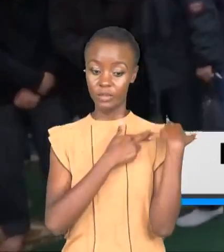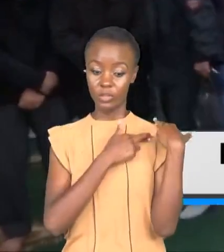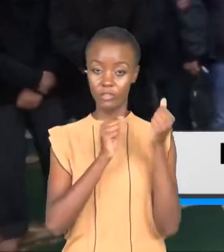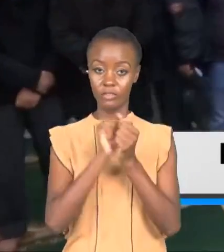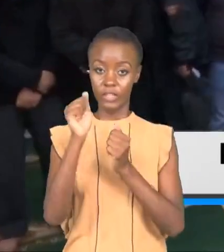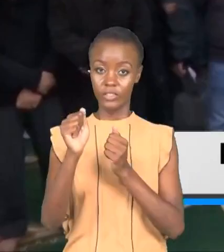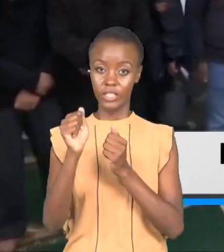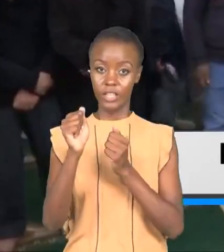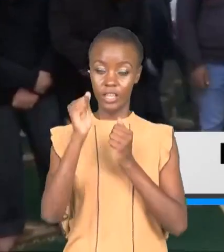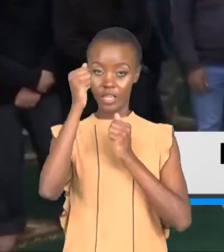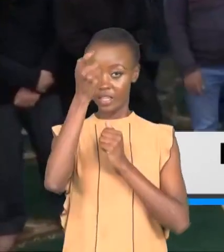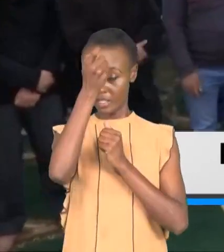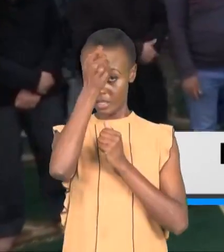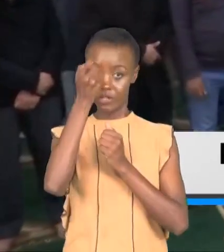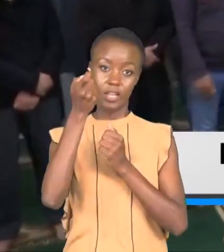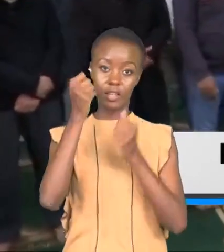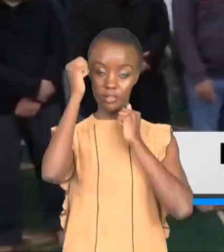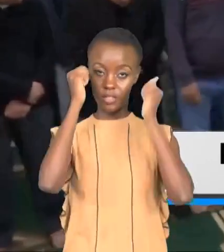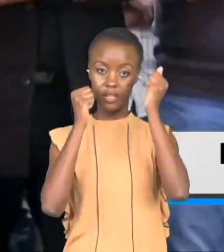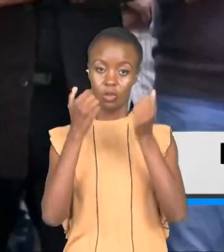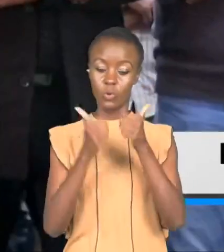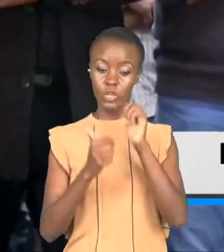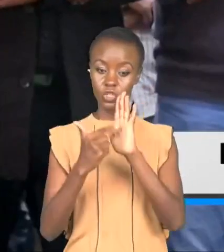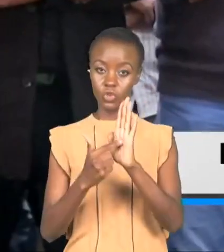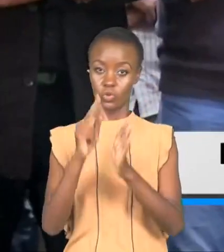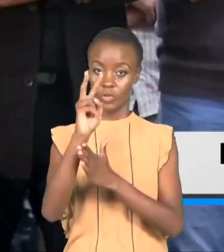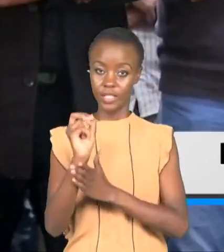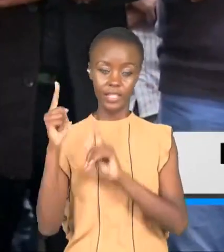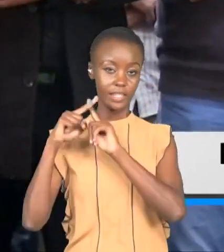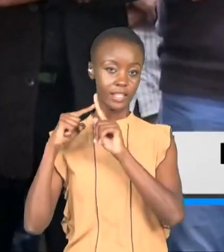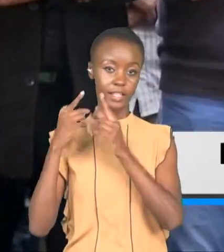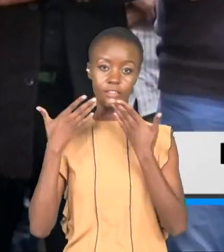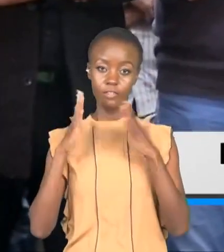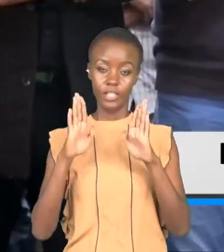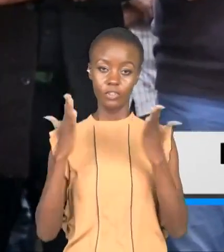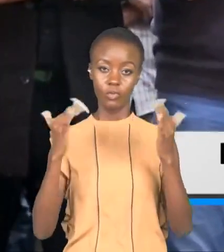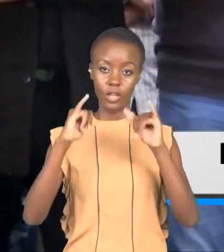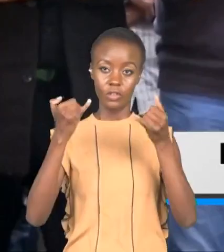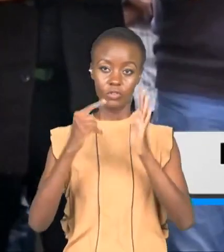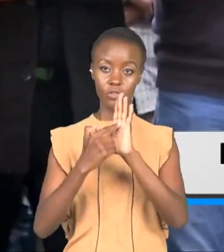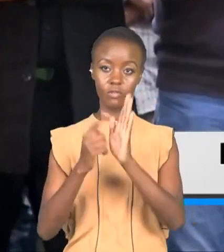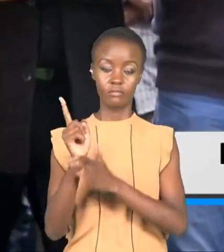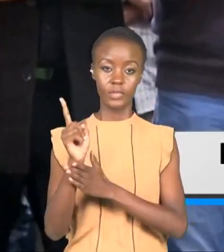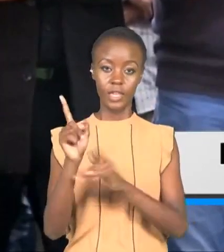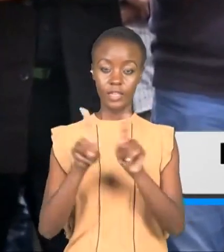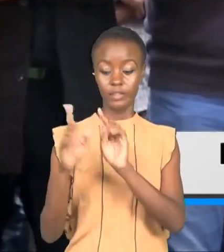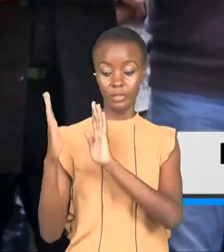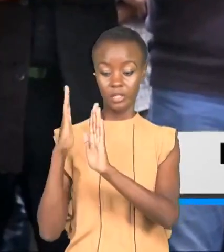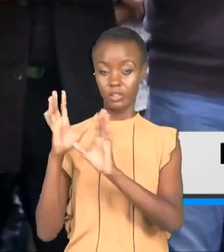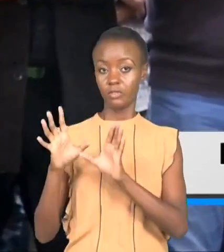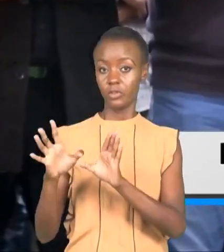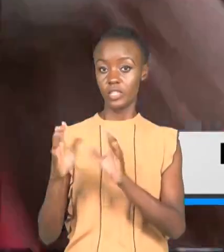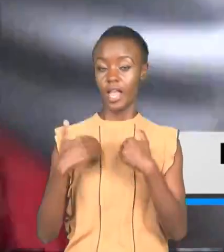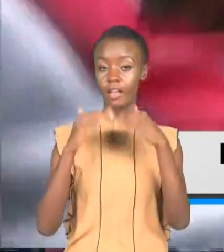15 Egyptian troops, revising an earlier figure of 20 killed in its news agency, Amaq. Security forces launched